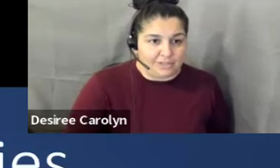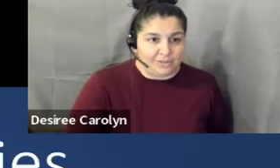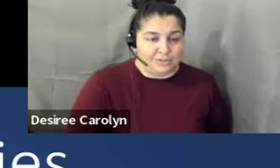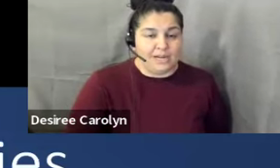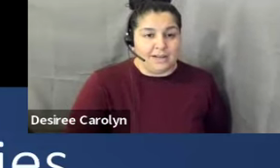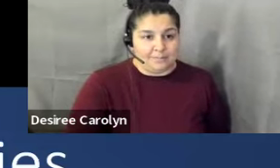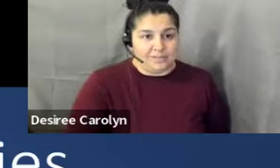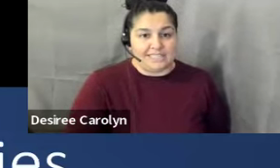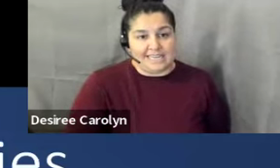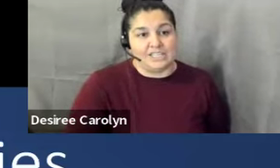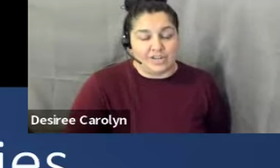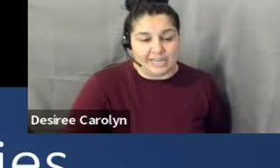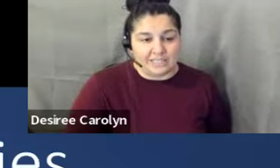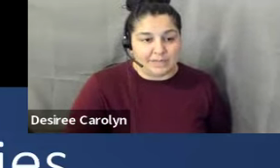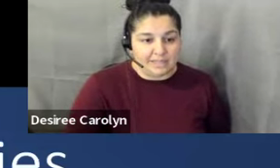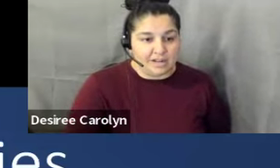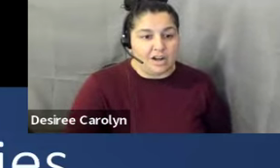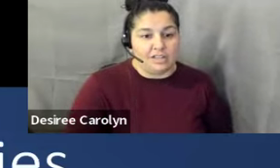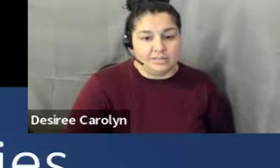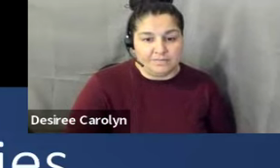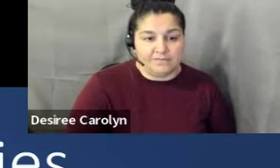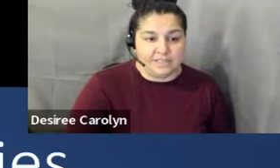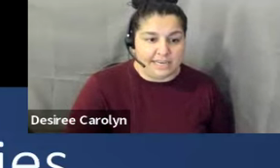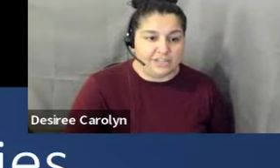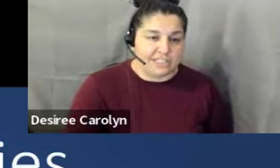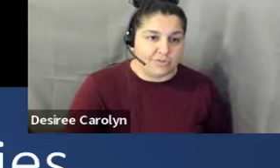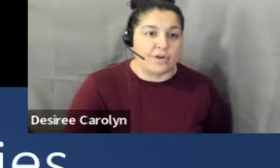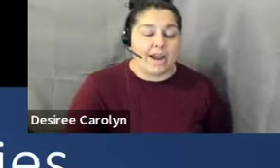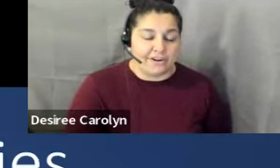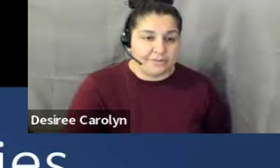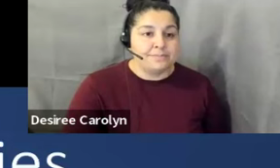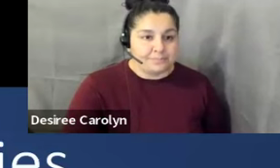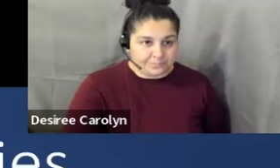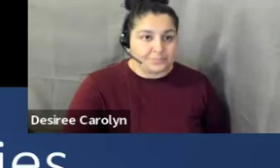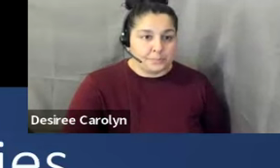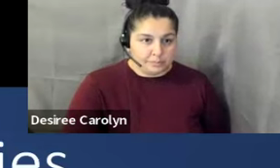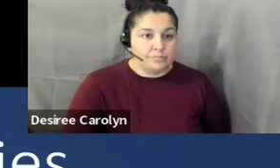up as to who is taking these trainings, but not all of the agencies are required.